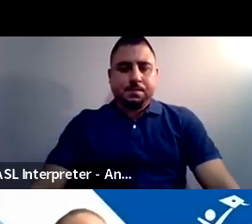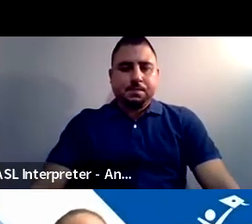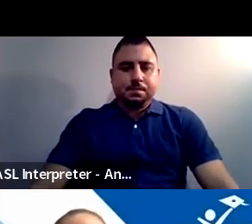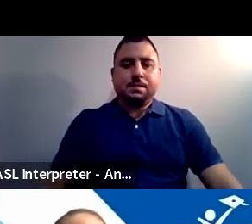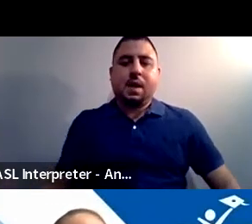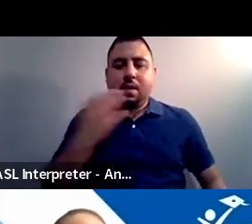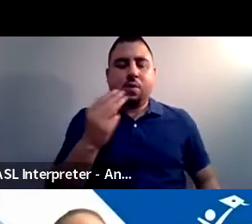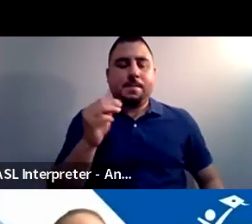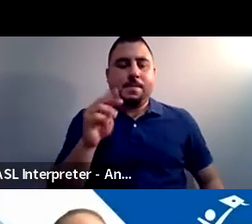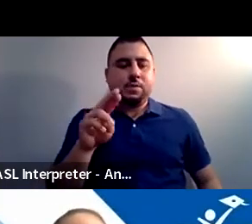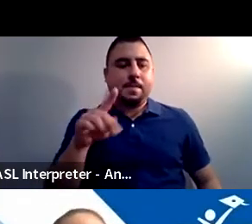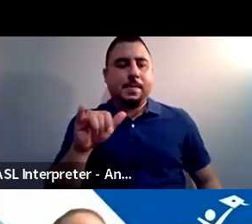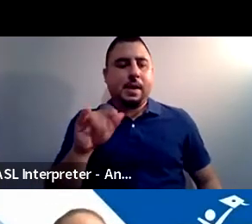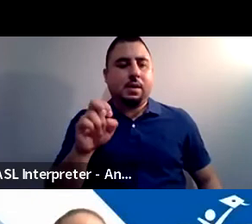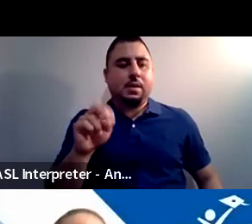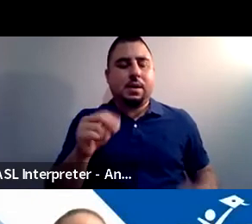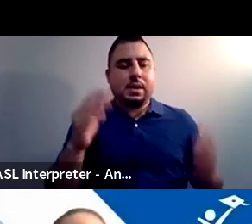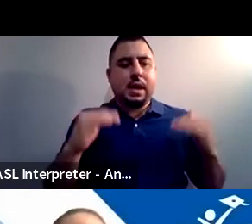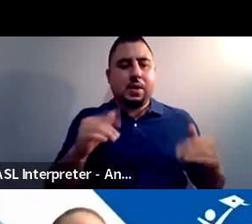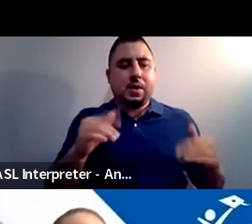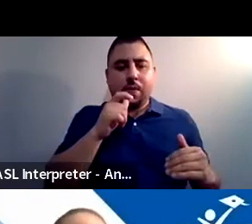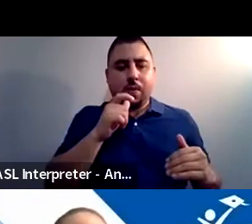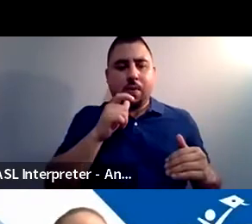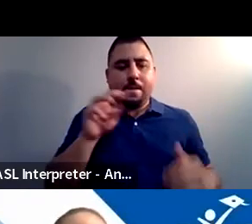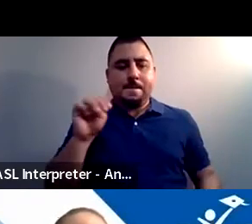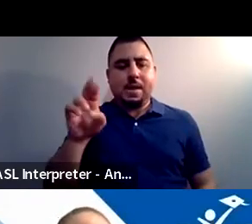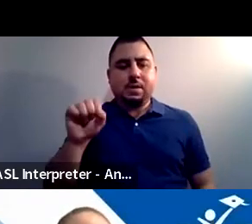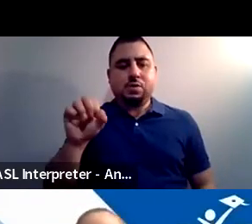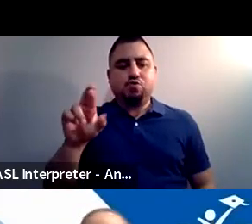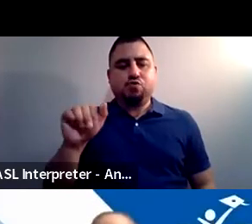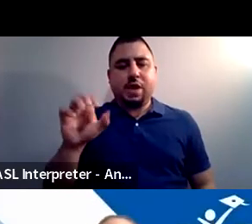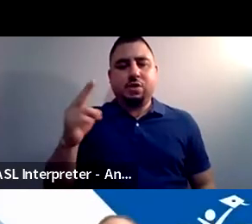Thank you, Mr. Payton. Next up is Ms. Rachel